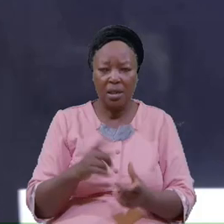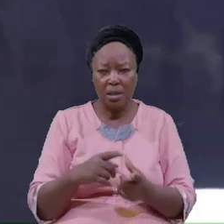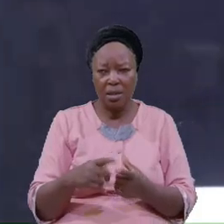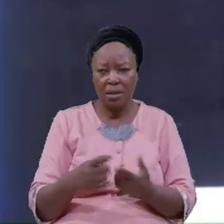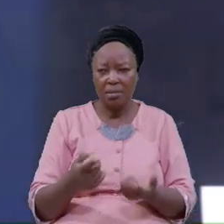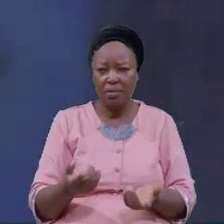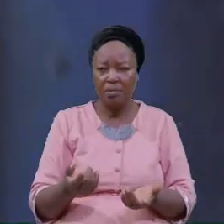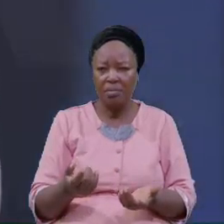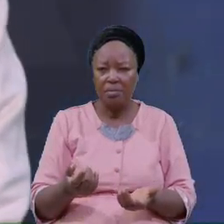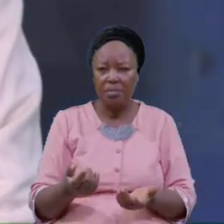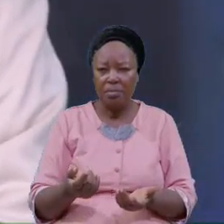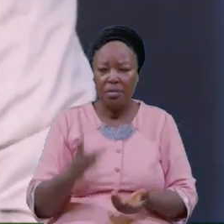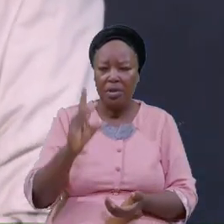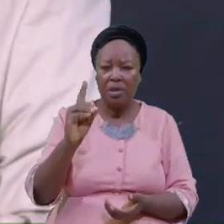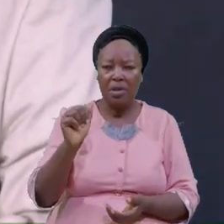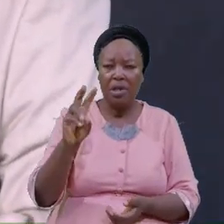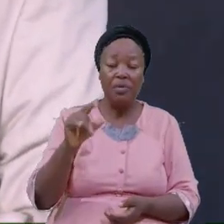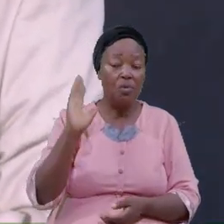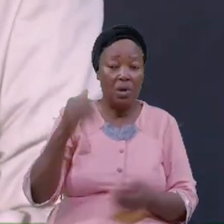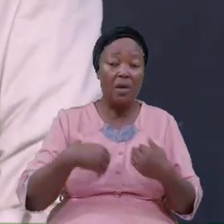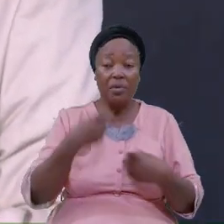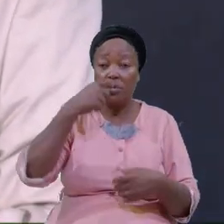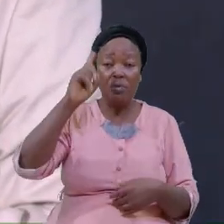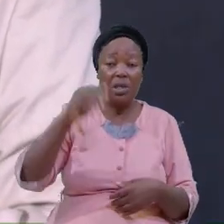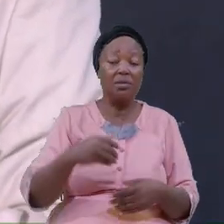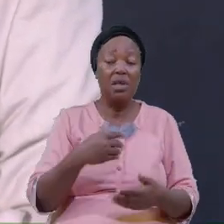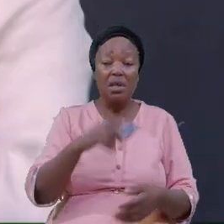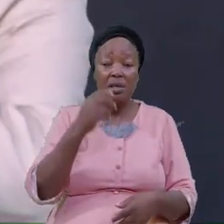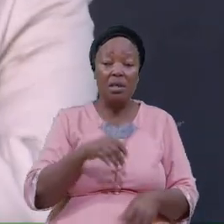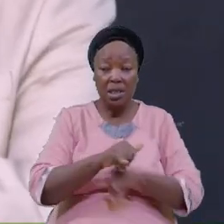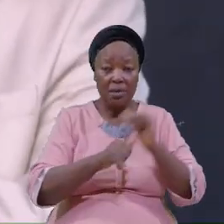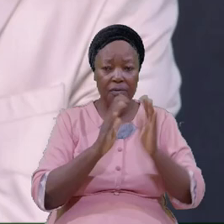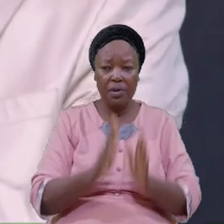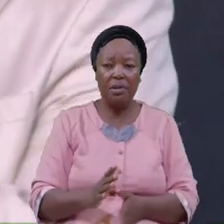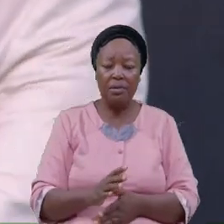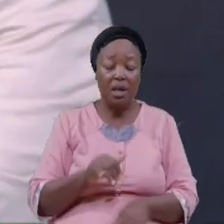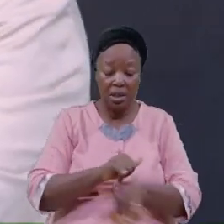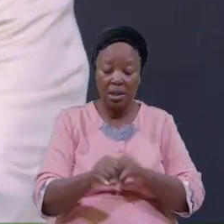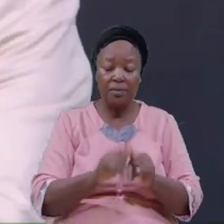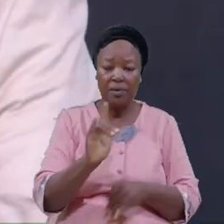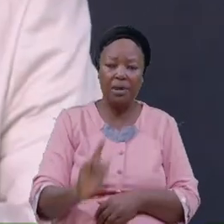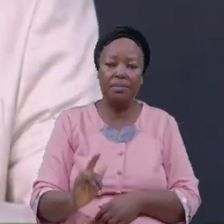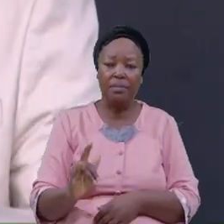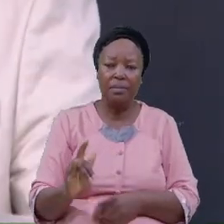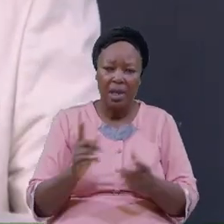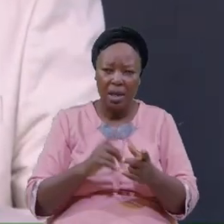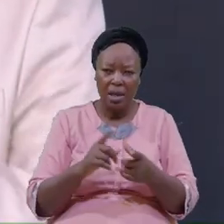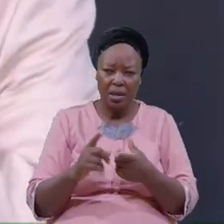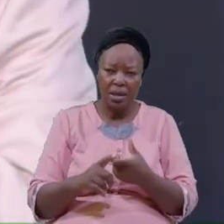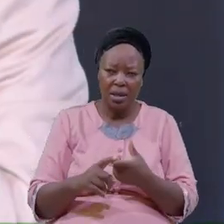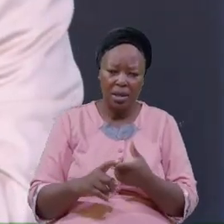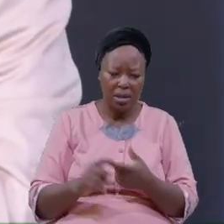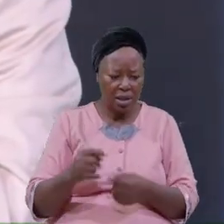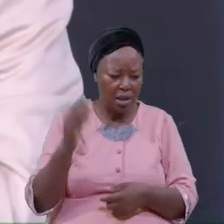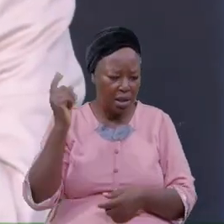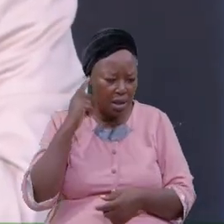David could have sworn deceitfully. David pourrait jurer Nathan pour said, tromper. Hear this, hear this, hear this.